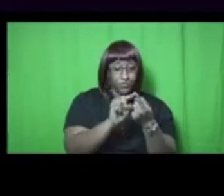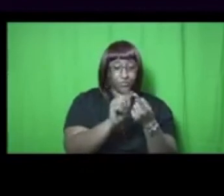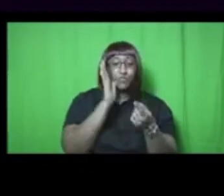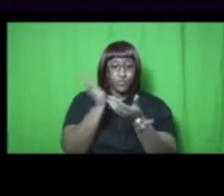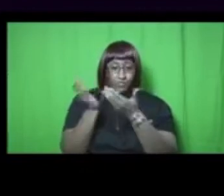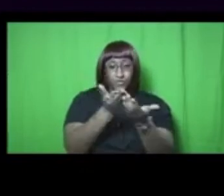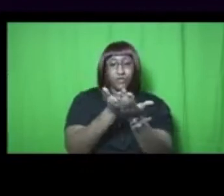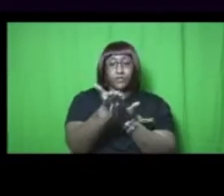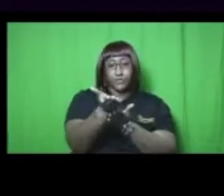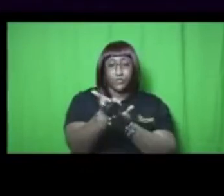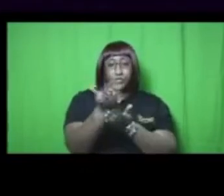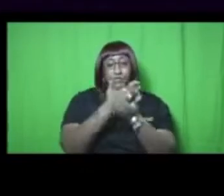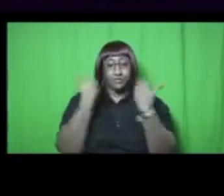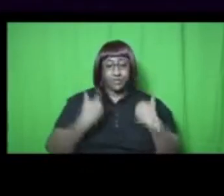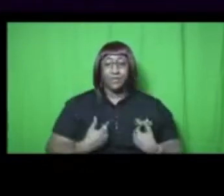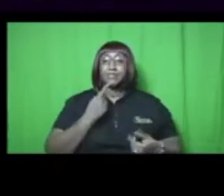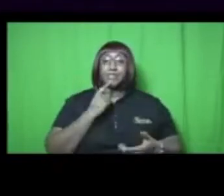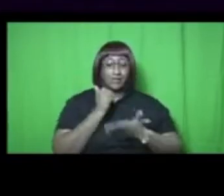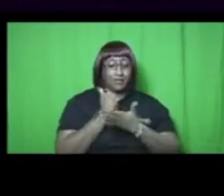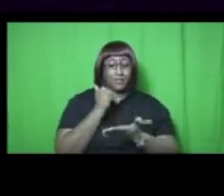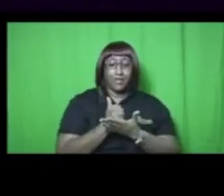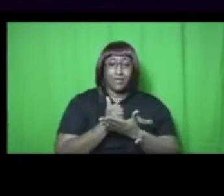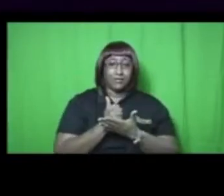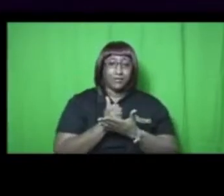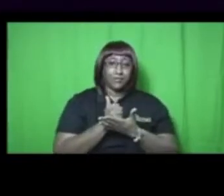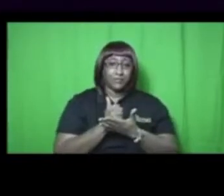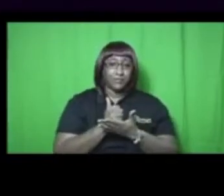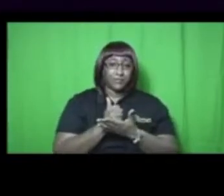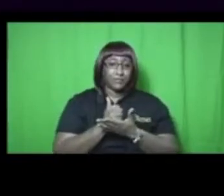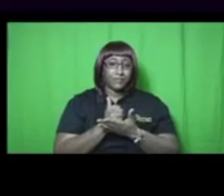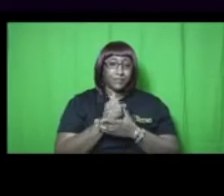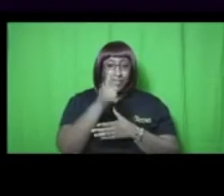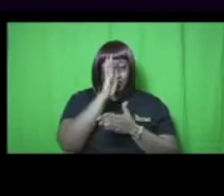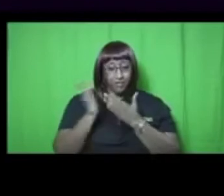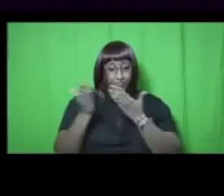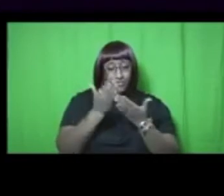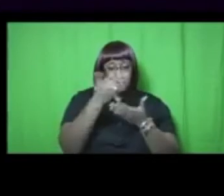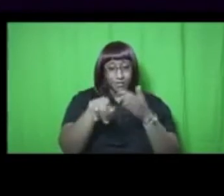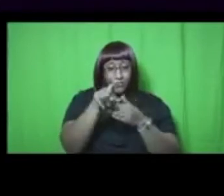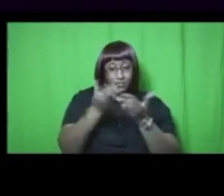through it. And somebody ought to say amen to that. Has God brought anybody through something?